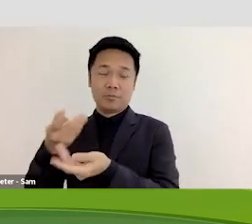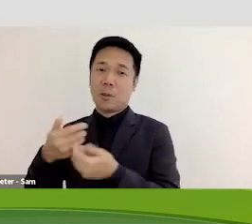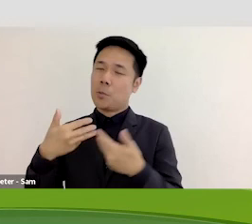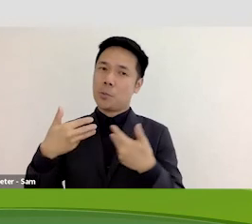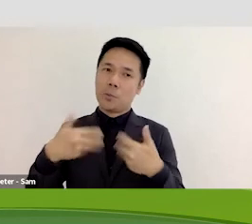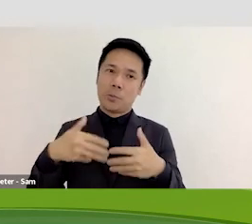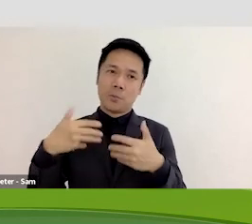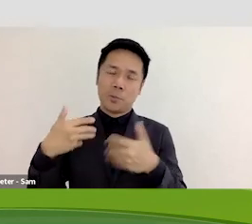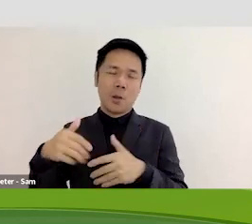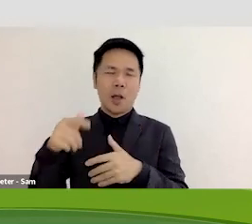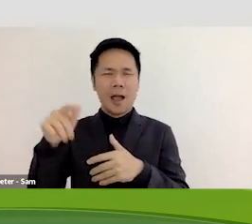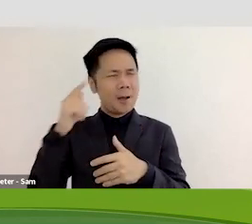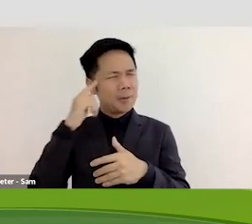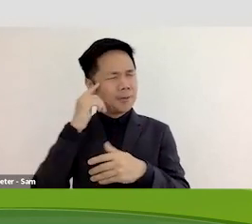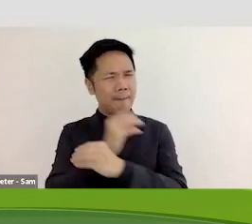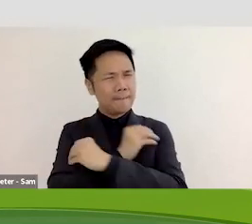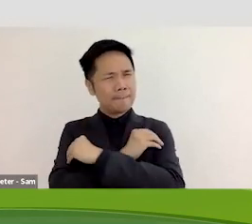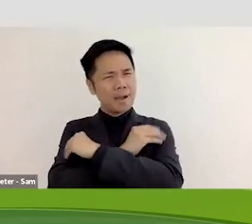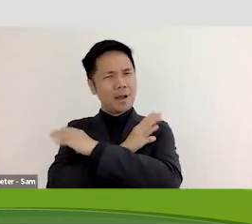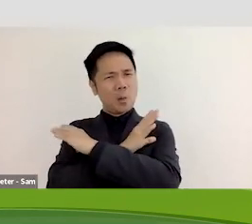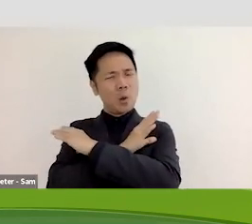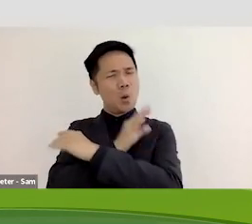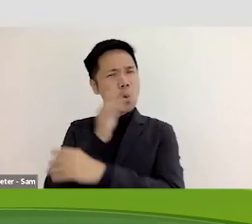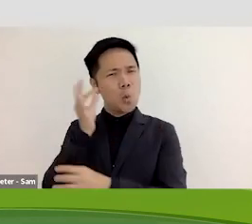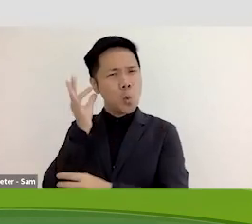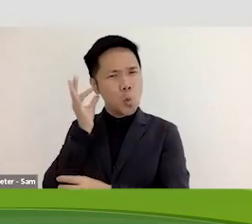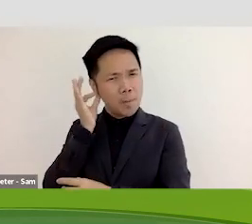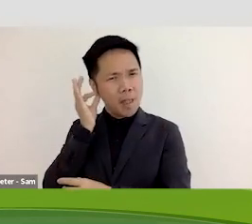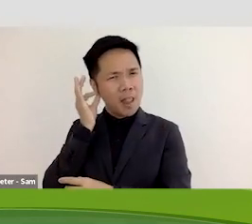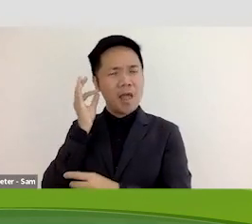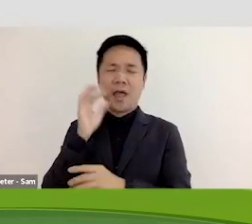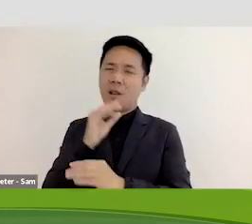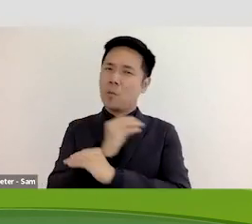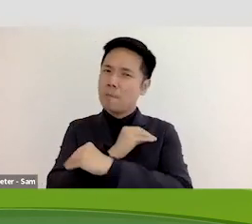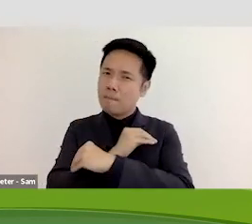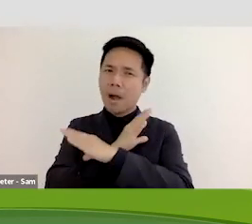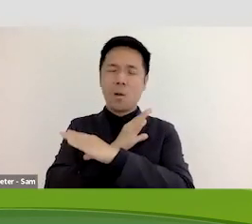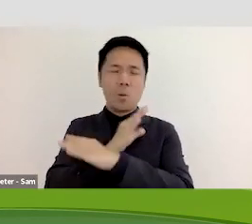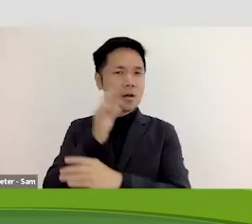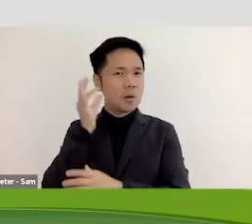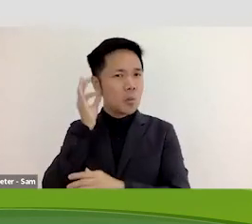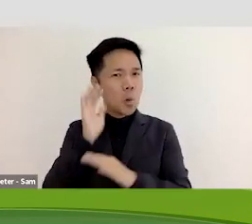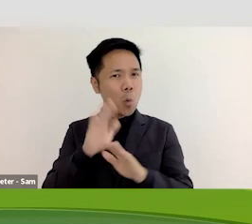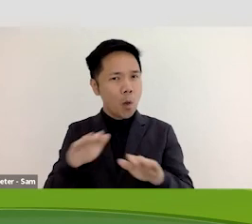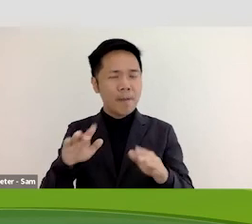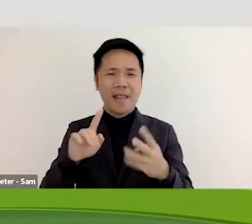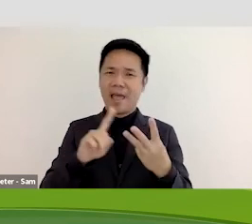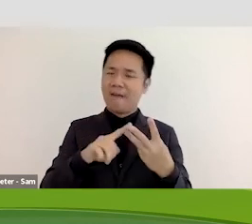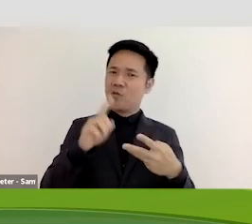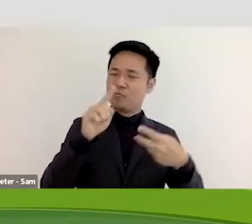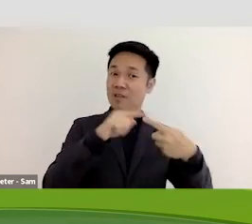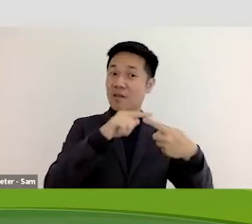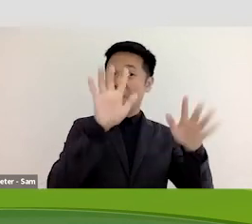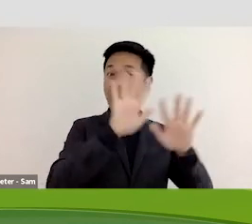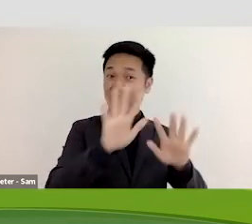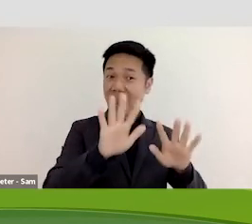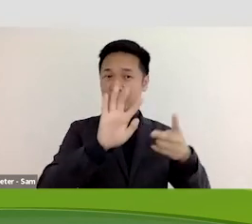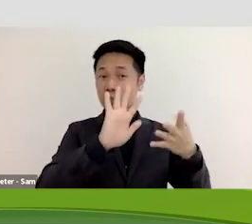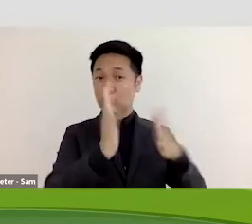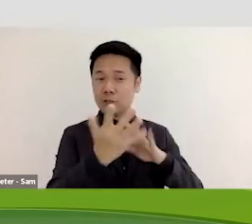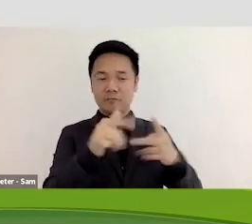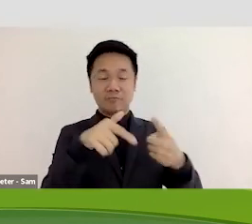and the empowerment of all women and girls in the context of climate change, environmental and disaster risk reduction policies and